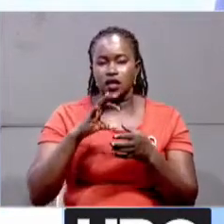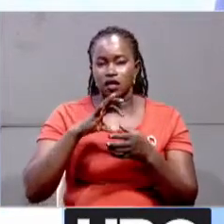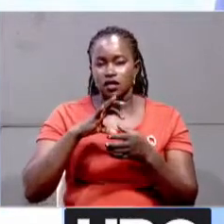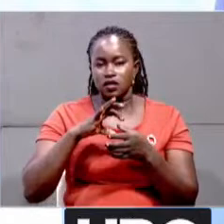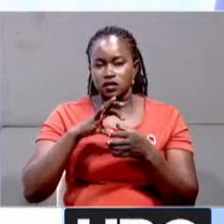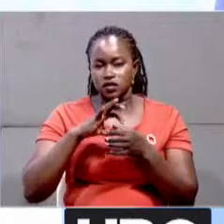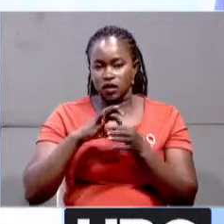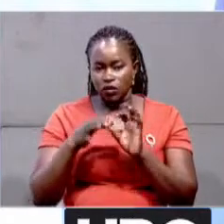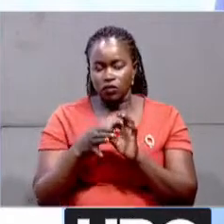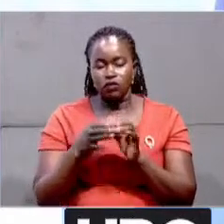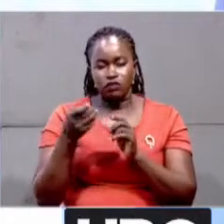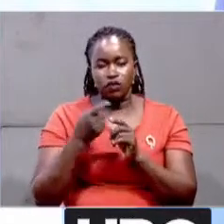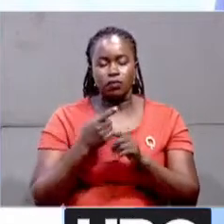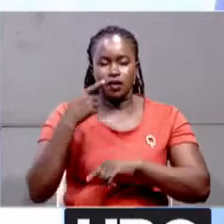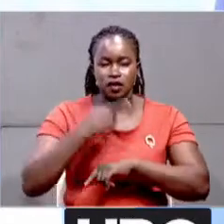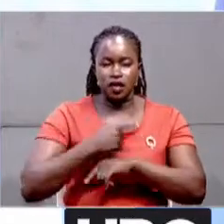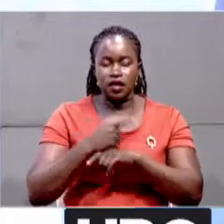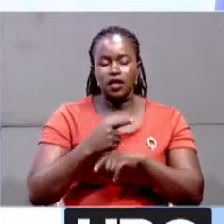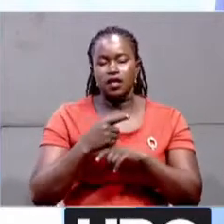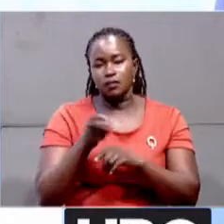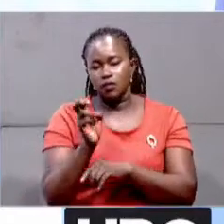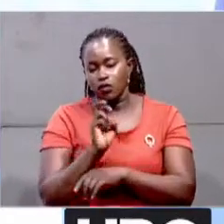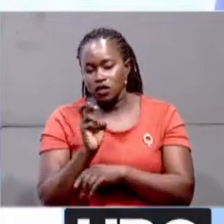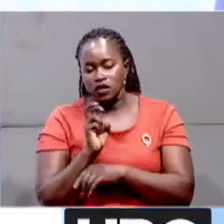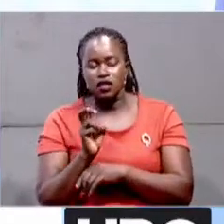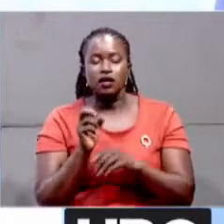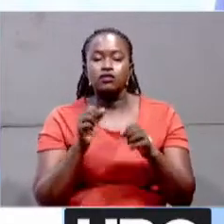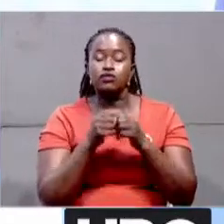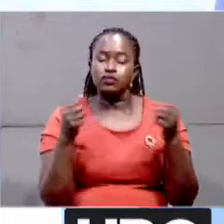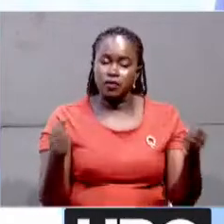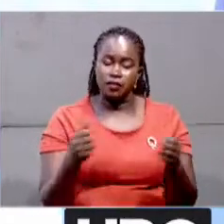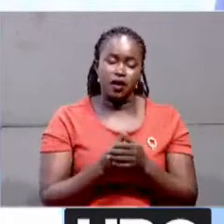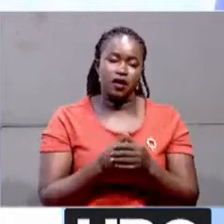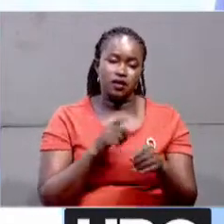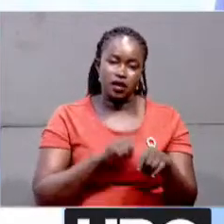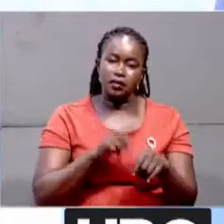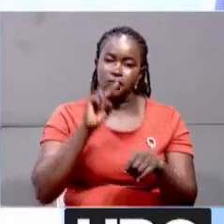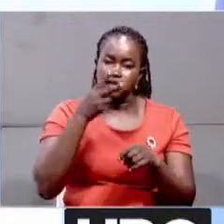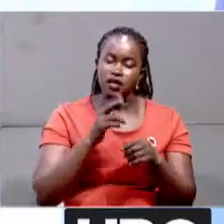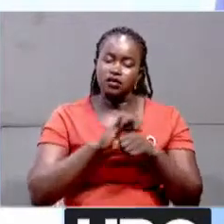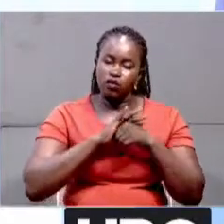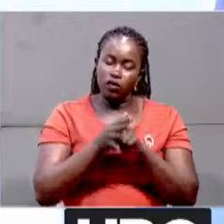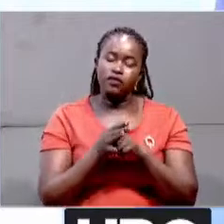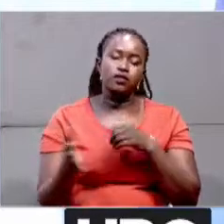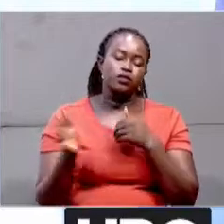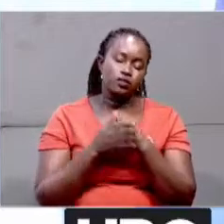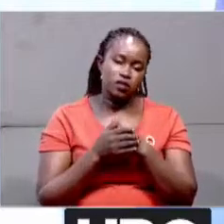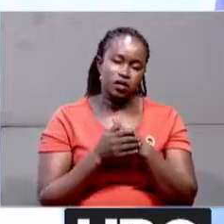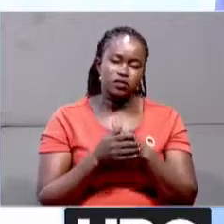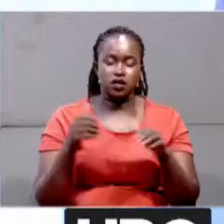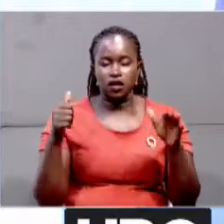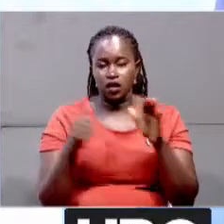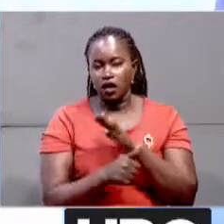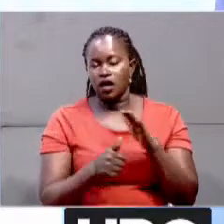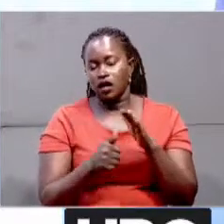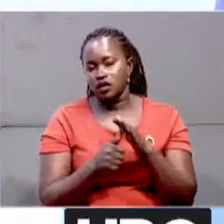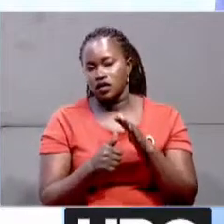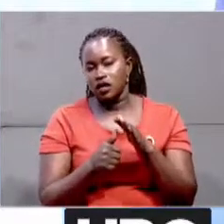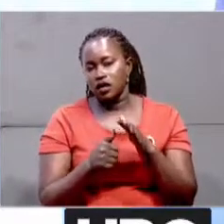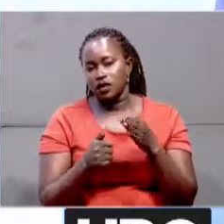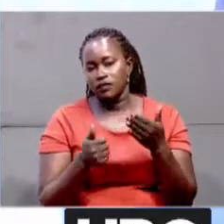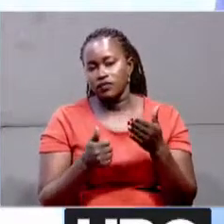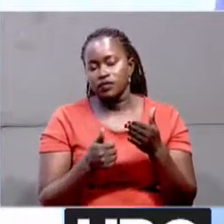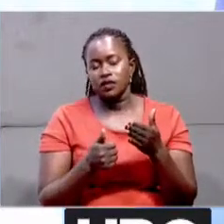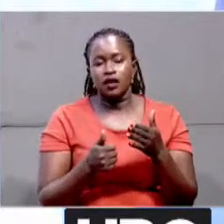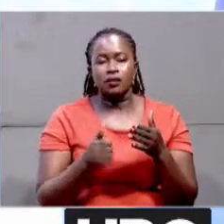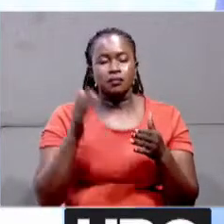Nation Daily Monitor publication newspaper during the second COVID-19 lockdown under a screaming